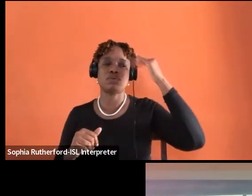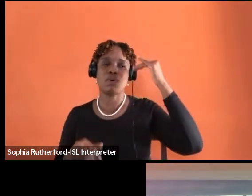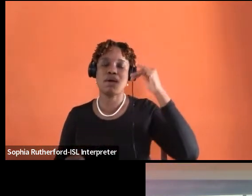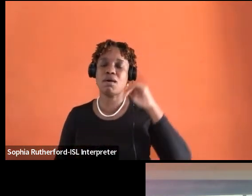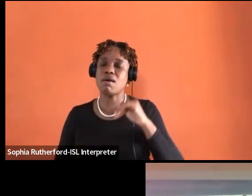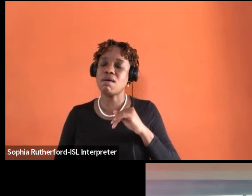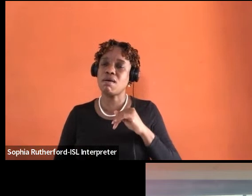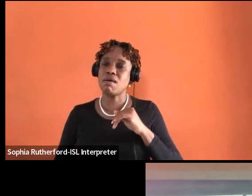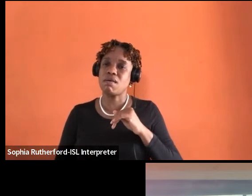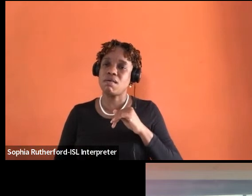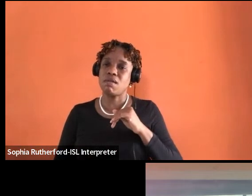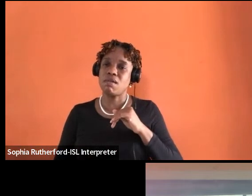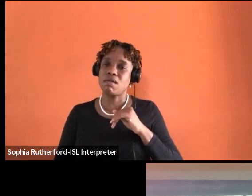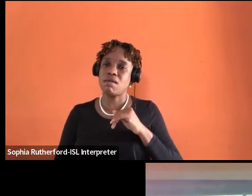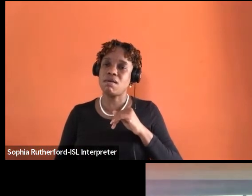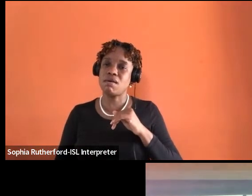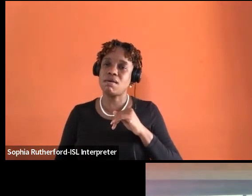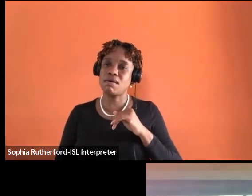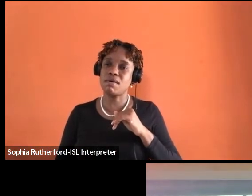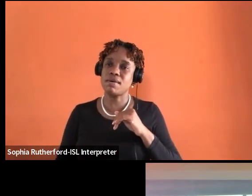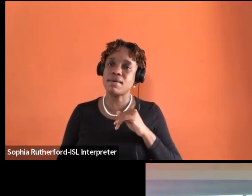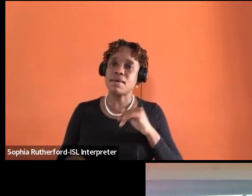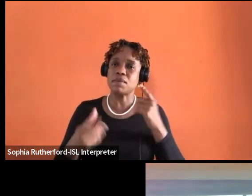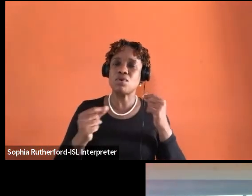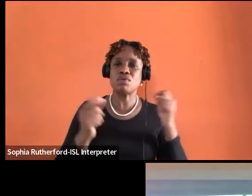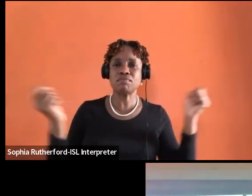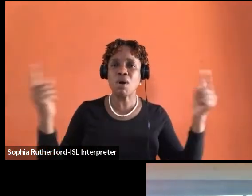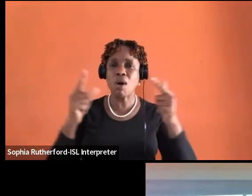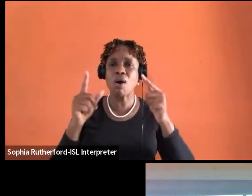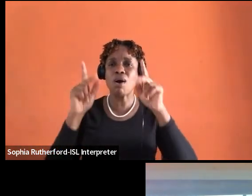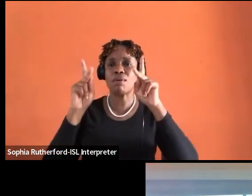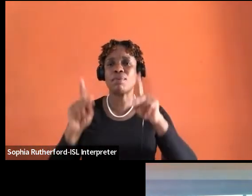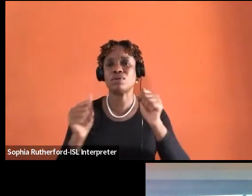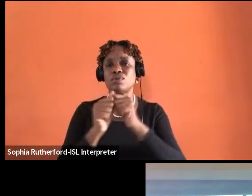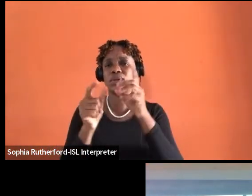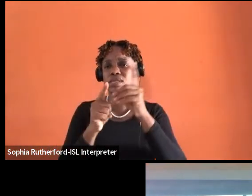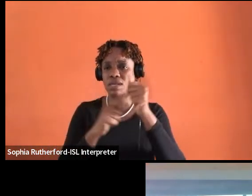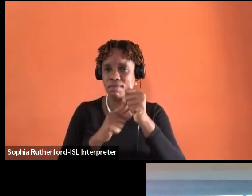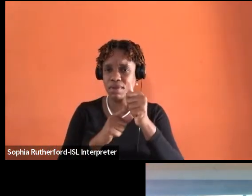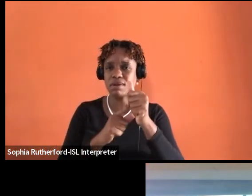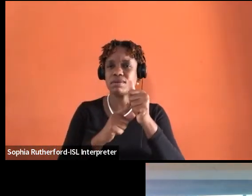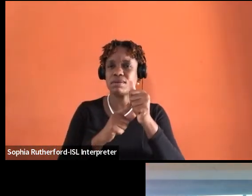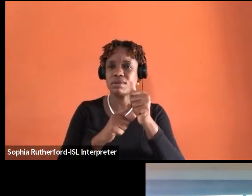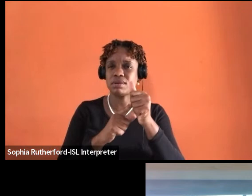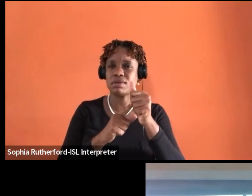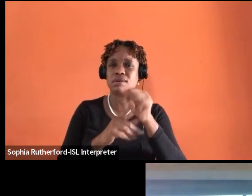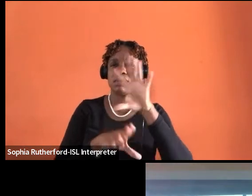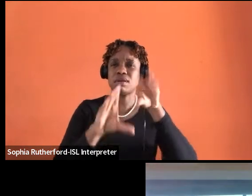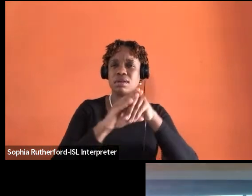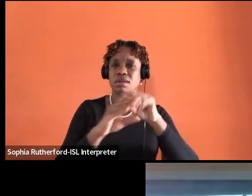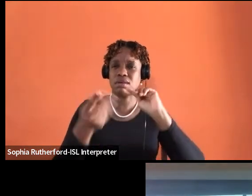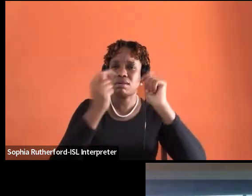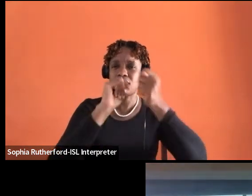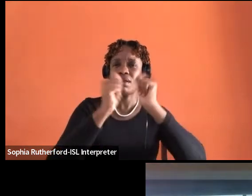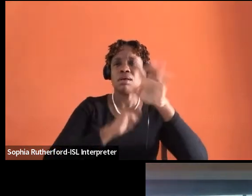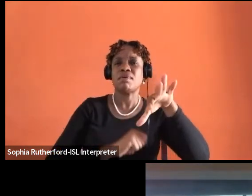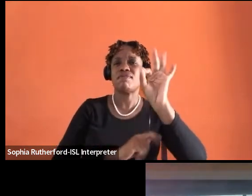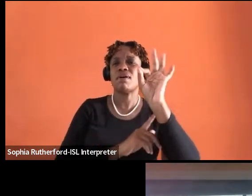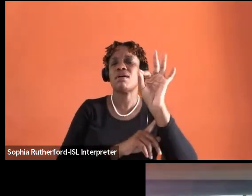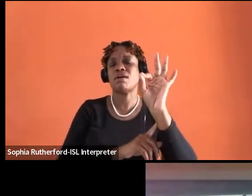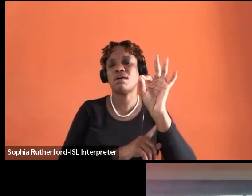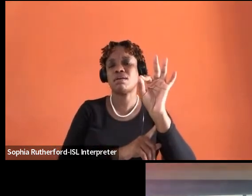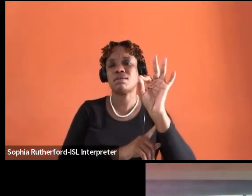on care with regards to older persons with disabilities in the context of Trinidad. I know it's a different context, but this is what I found. Not